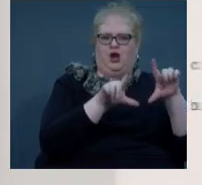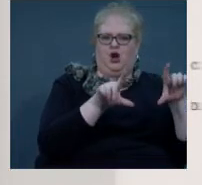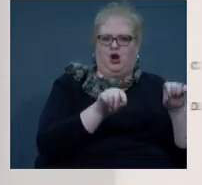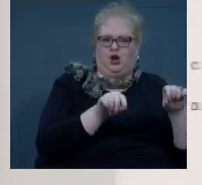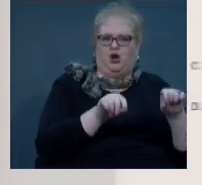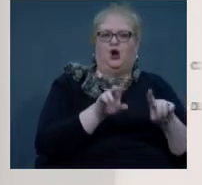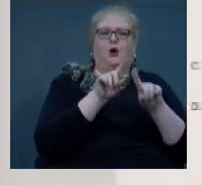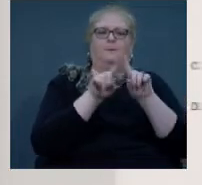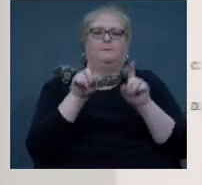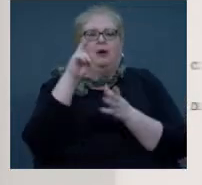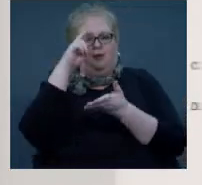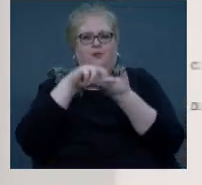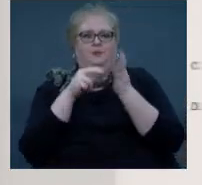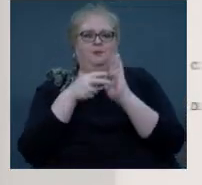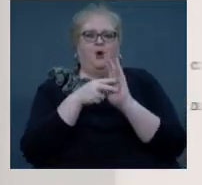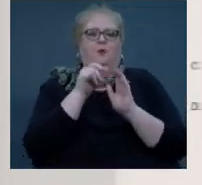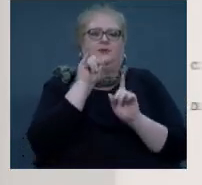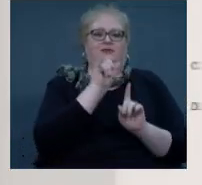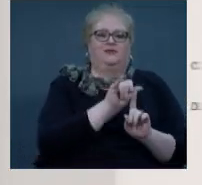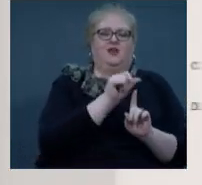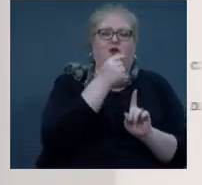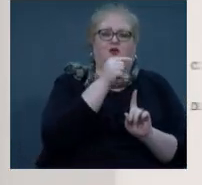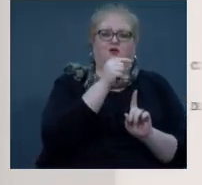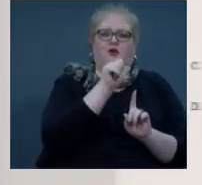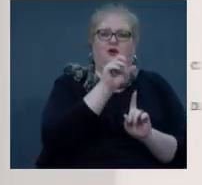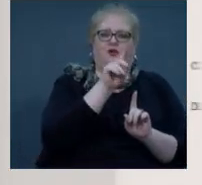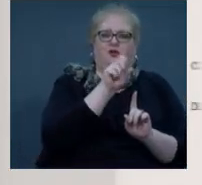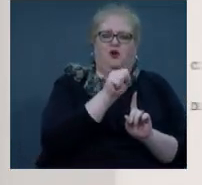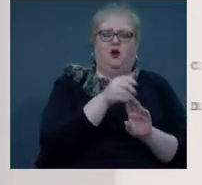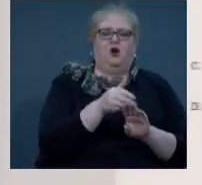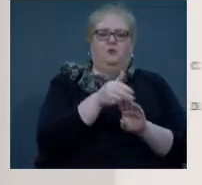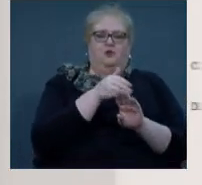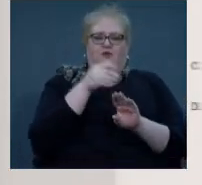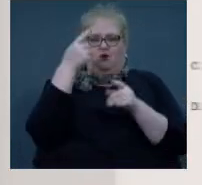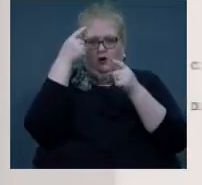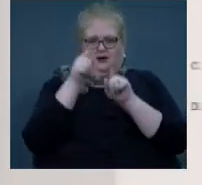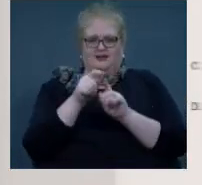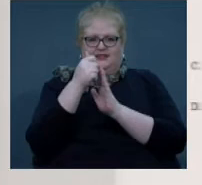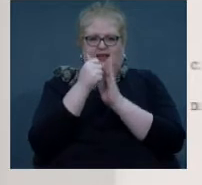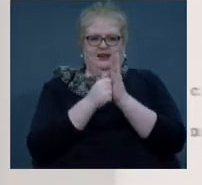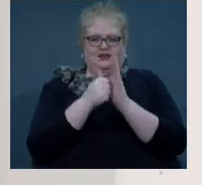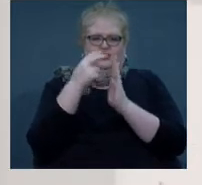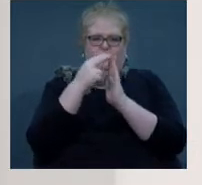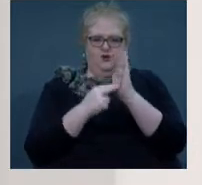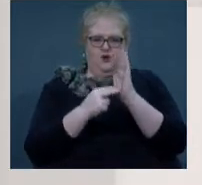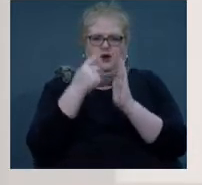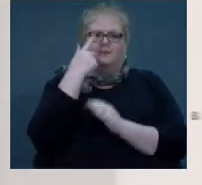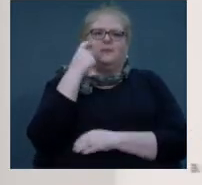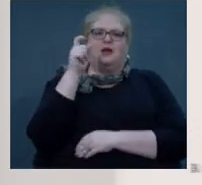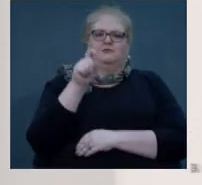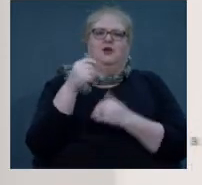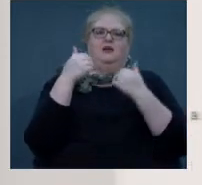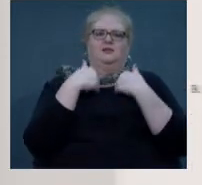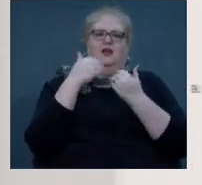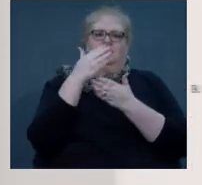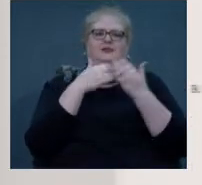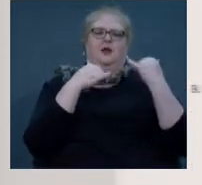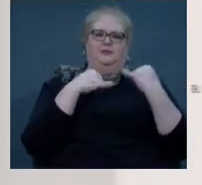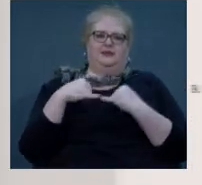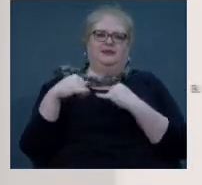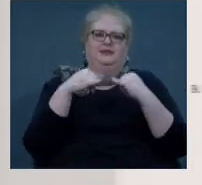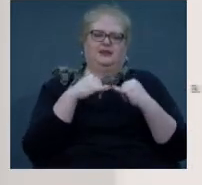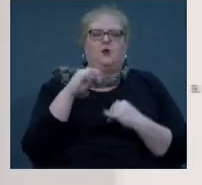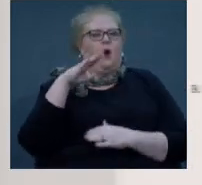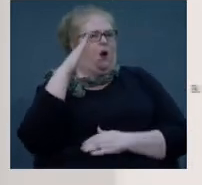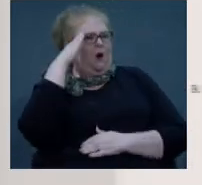now, the purpose of having the green cards submitted before the consent agenda is read is because you have to have consistency. I know.